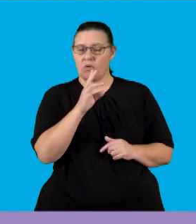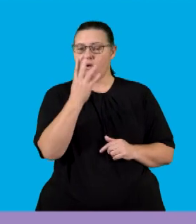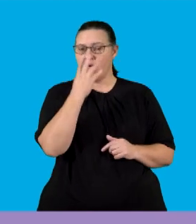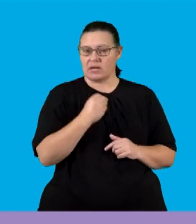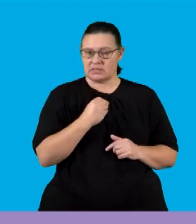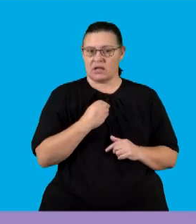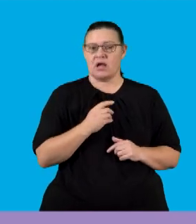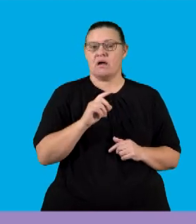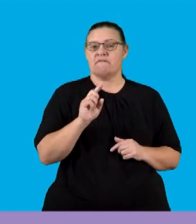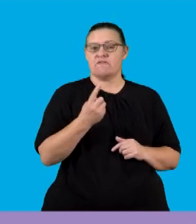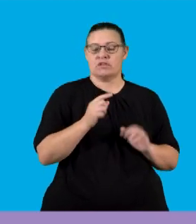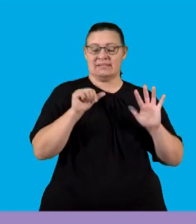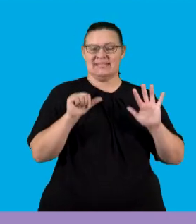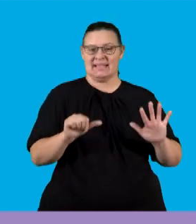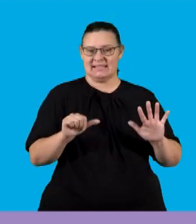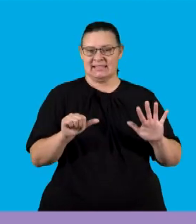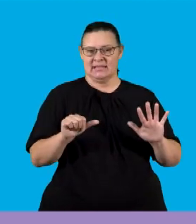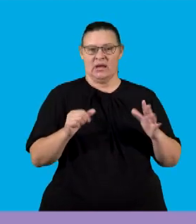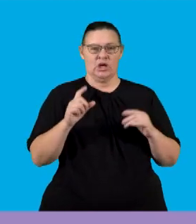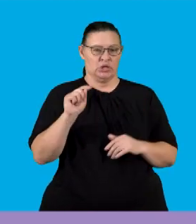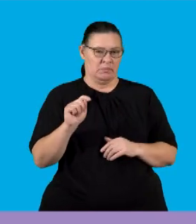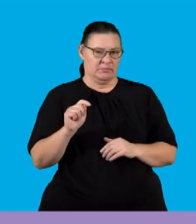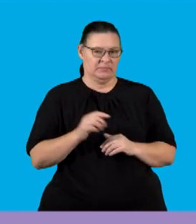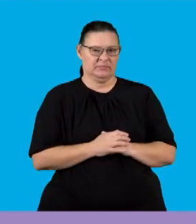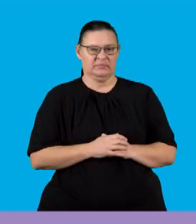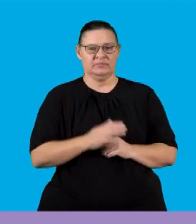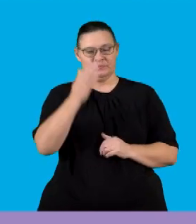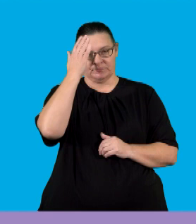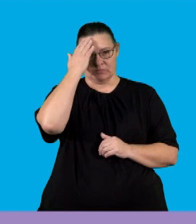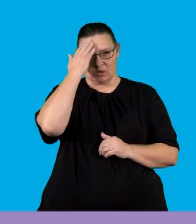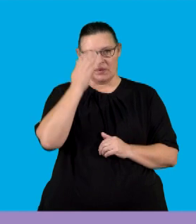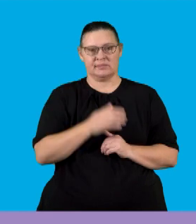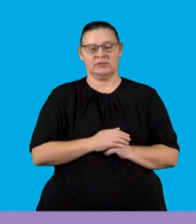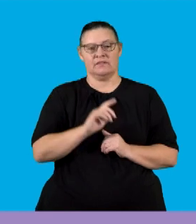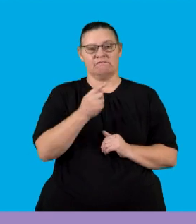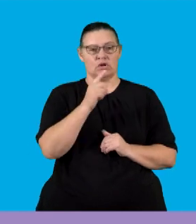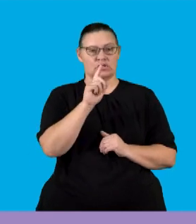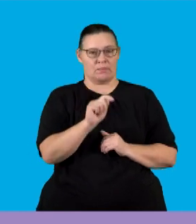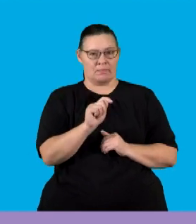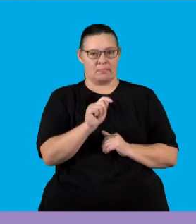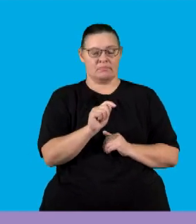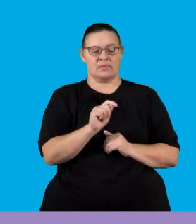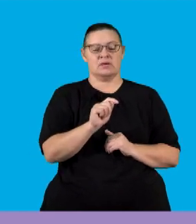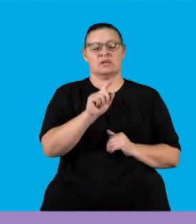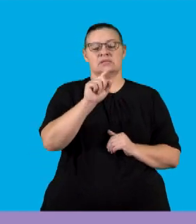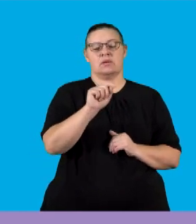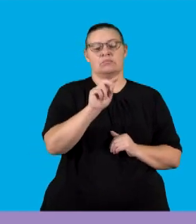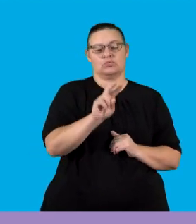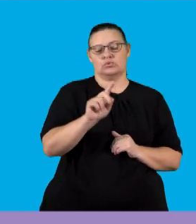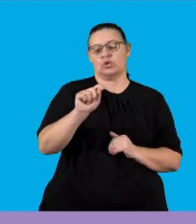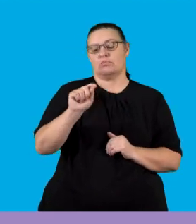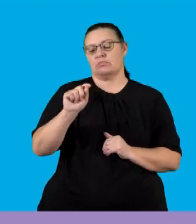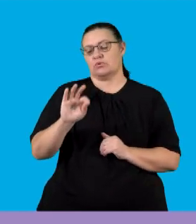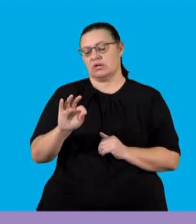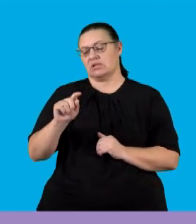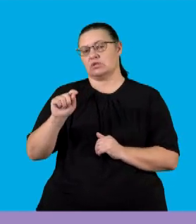term, the 3 is the second term, the 9 is the third term, and the 27 is the